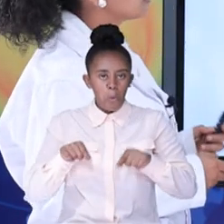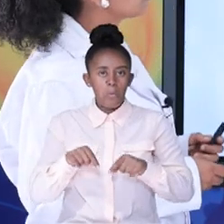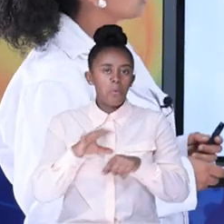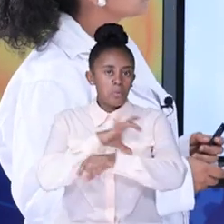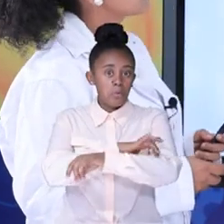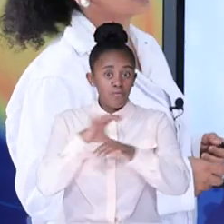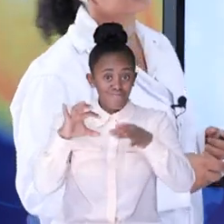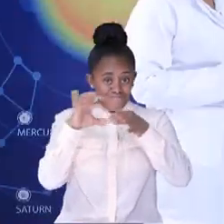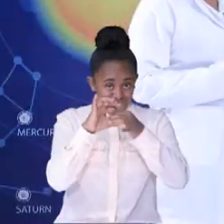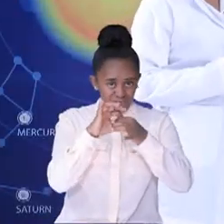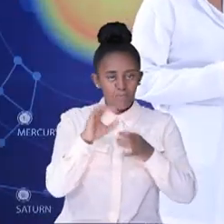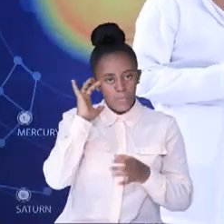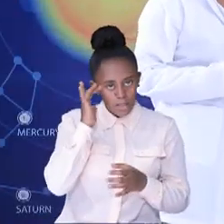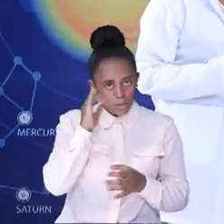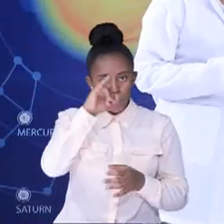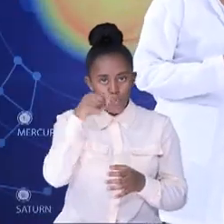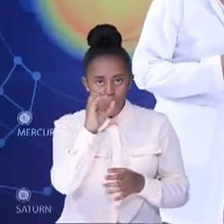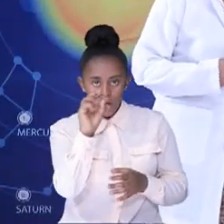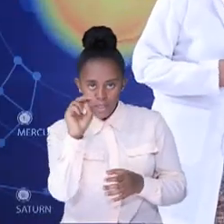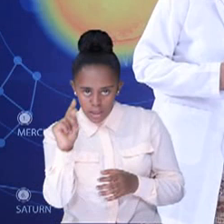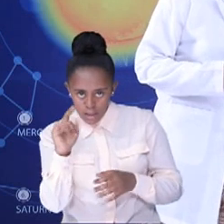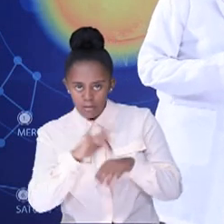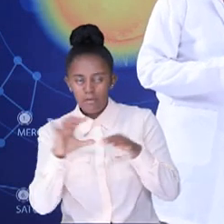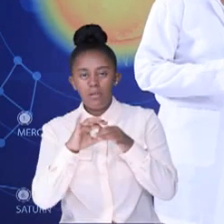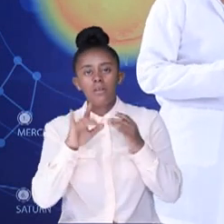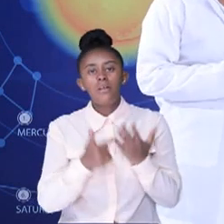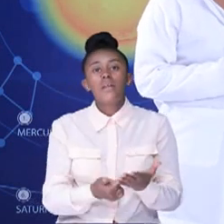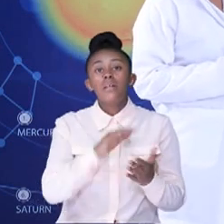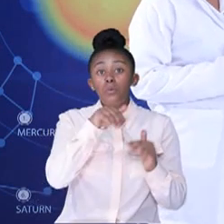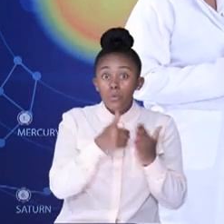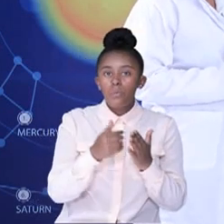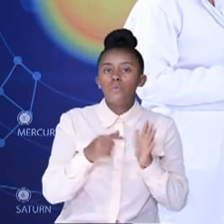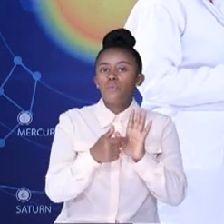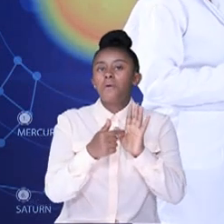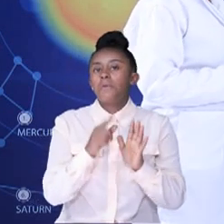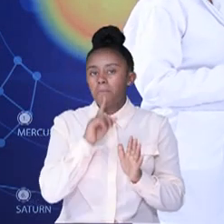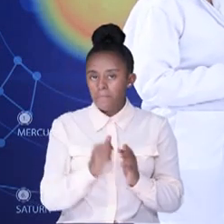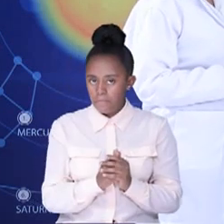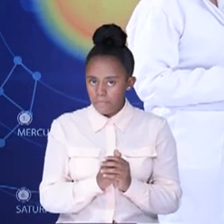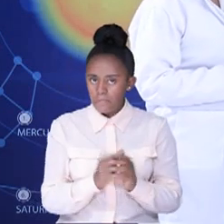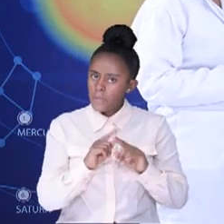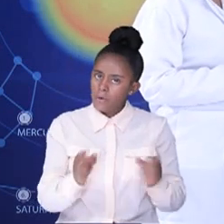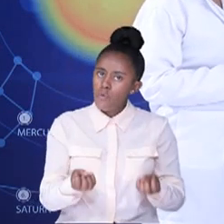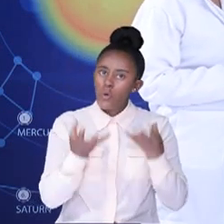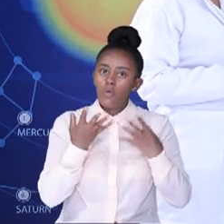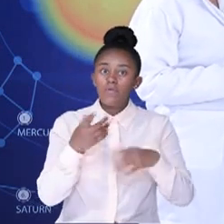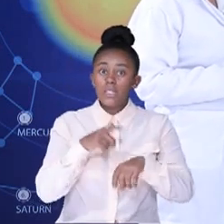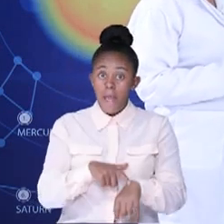the symptoms that you can observe in HIV-infected individuals. But most of